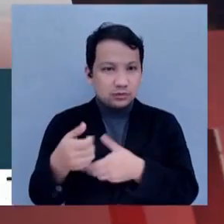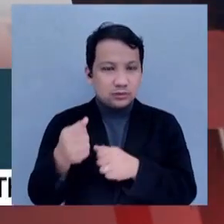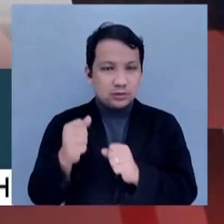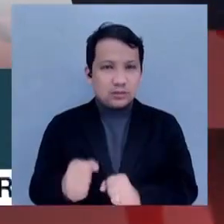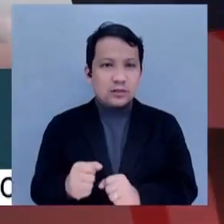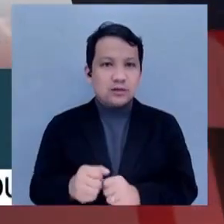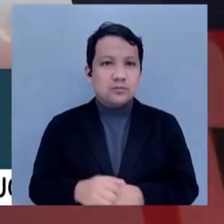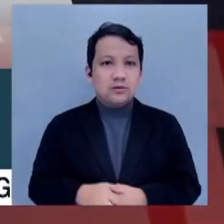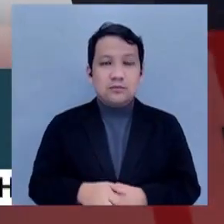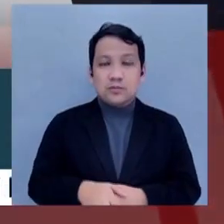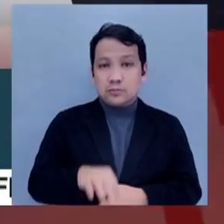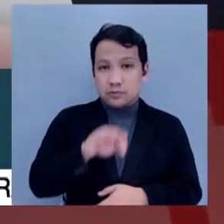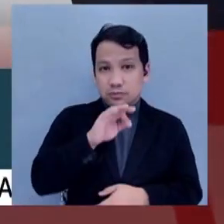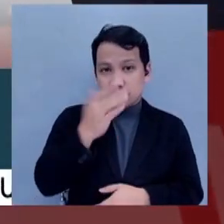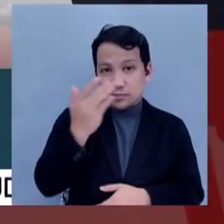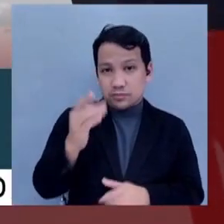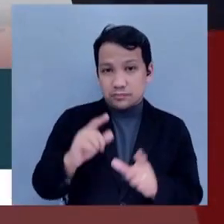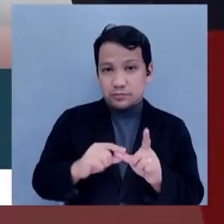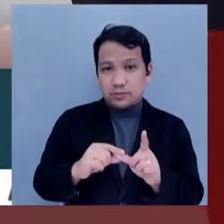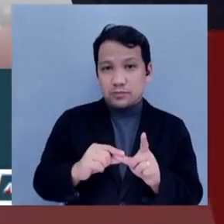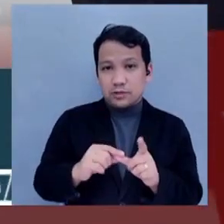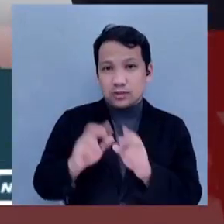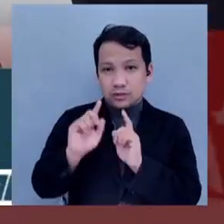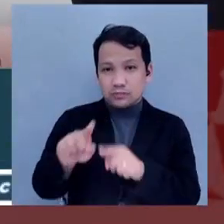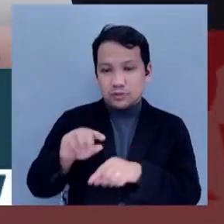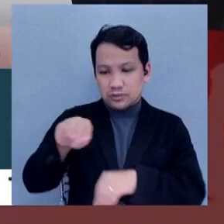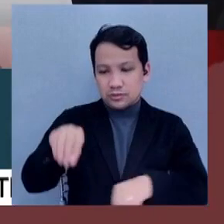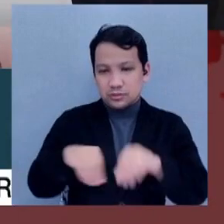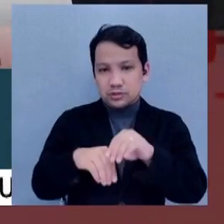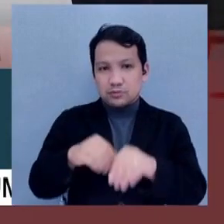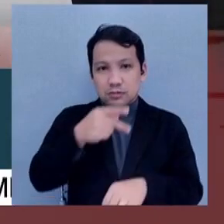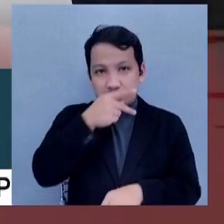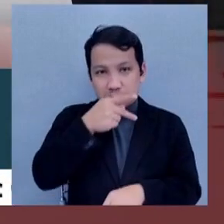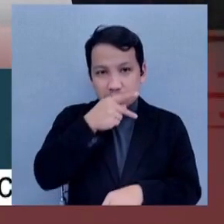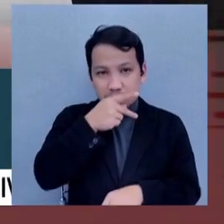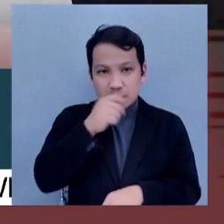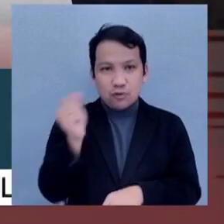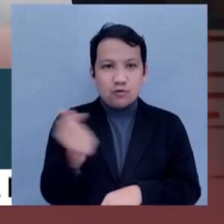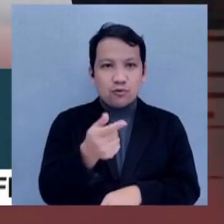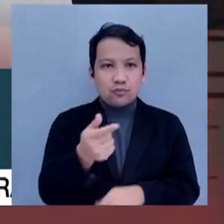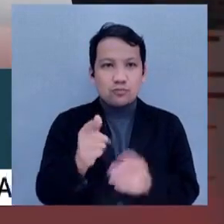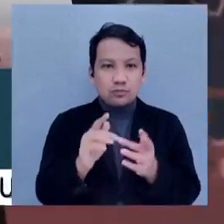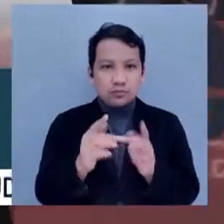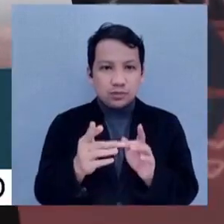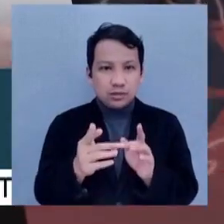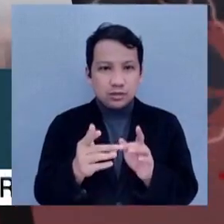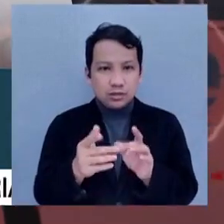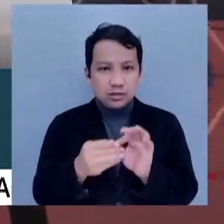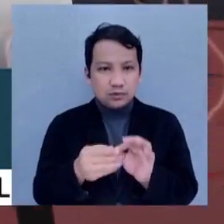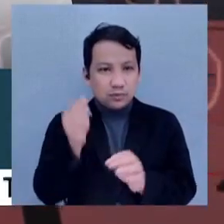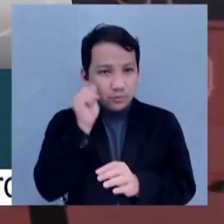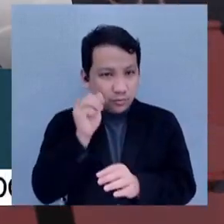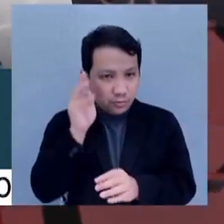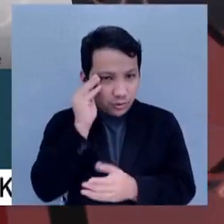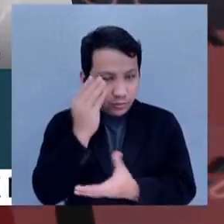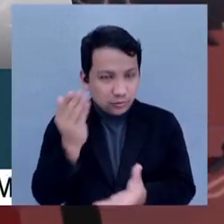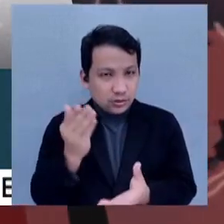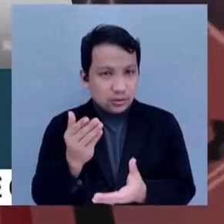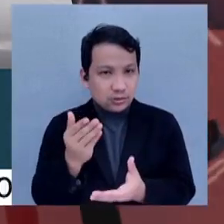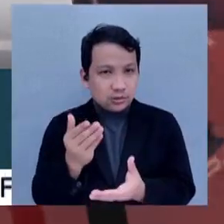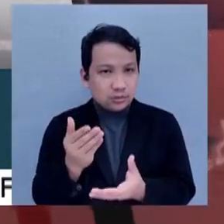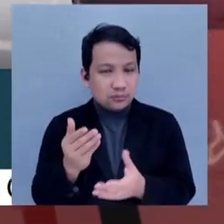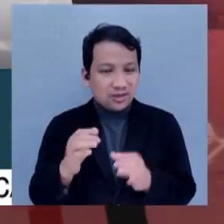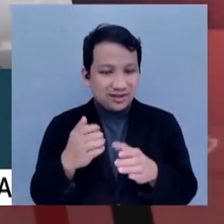on their credit reports. Change their passwords for all online accounts. And be wary of phishing emails.